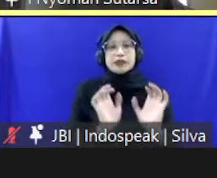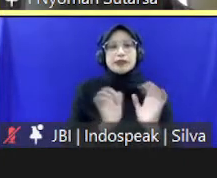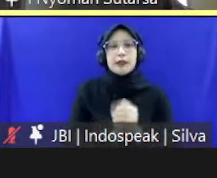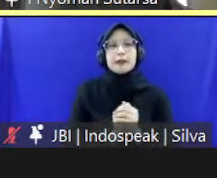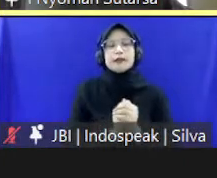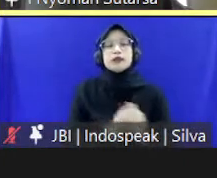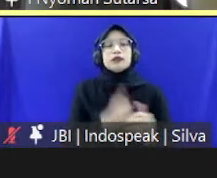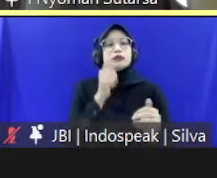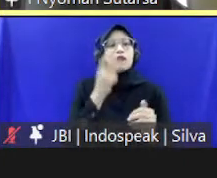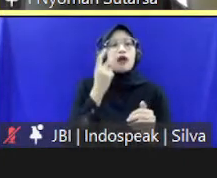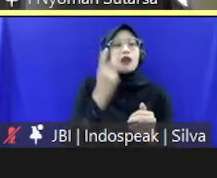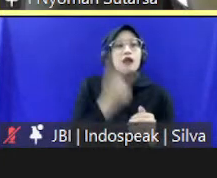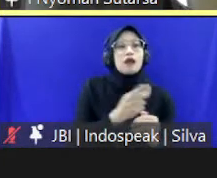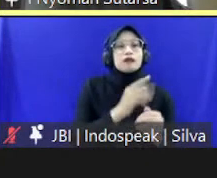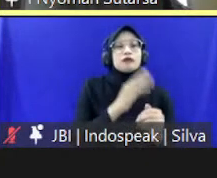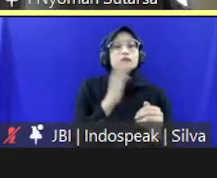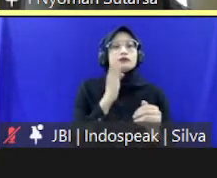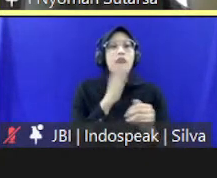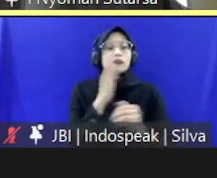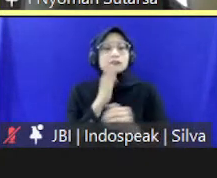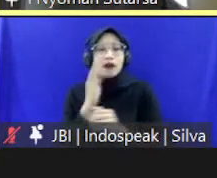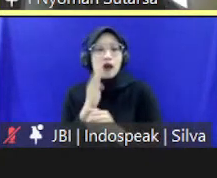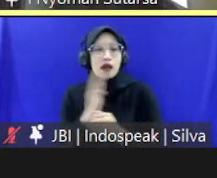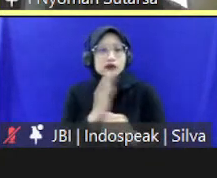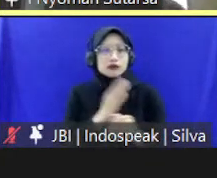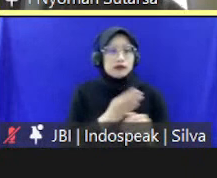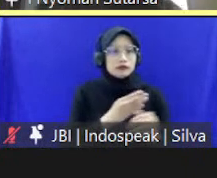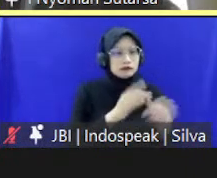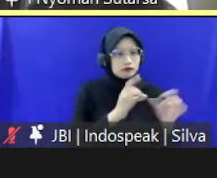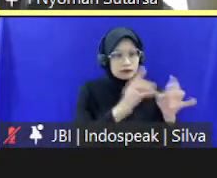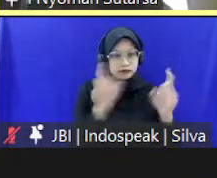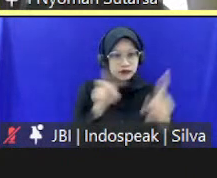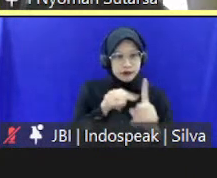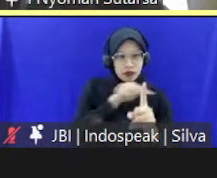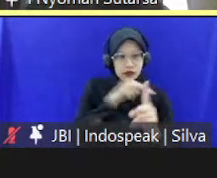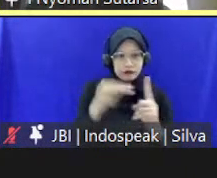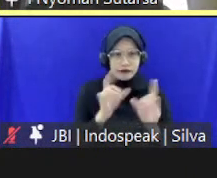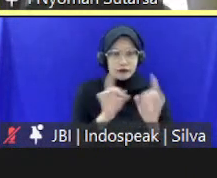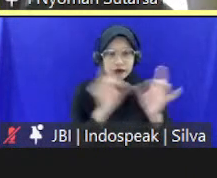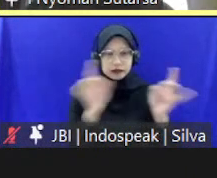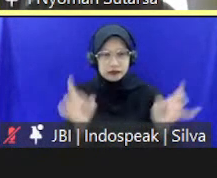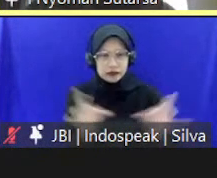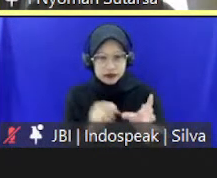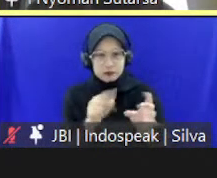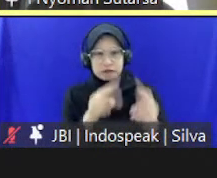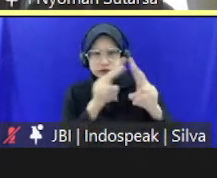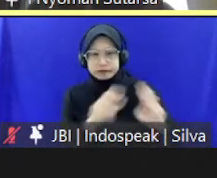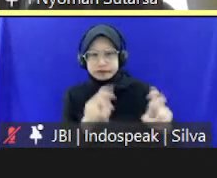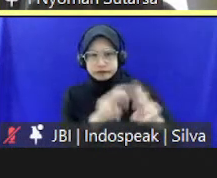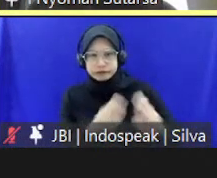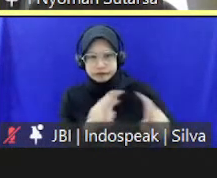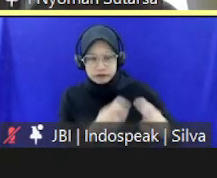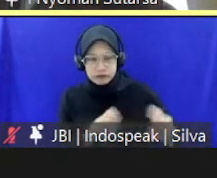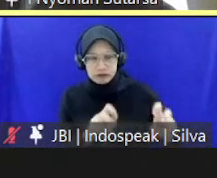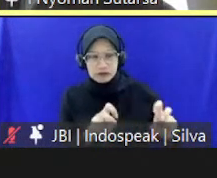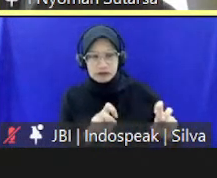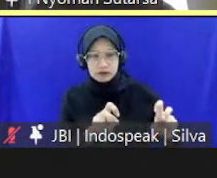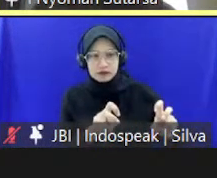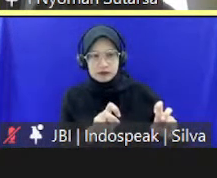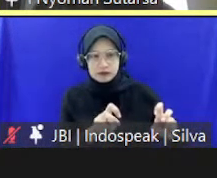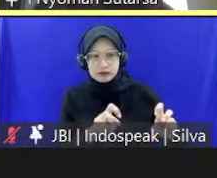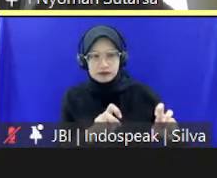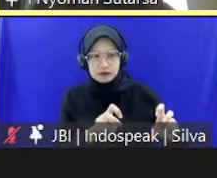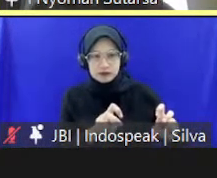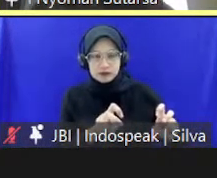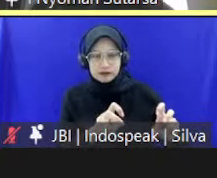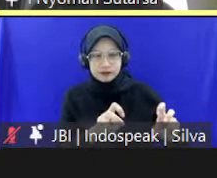across multiple levels of the society. And intersectionality analysis has transformational aims to give